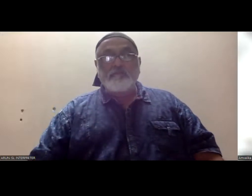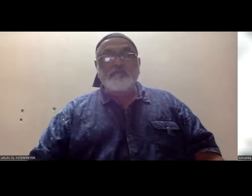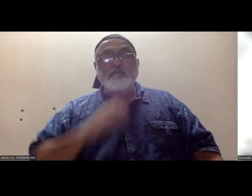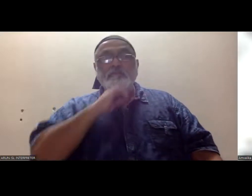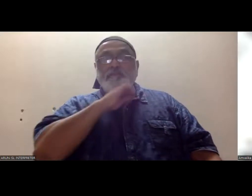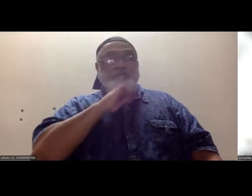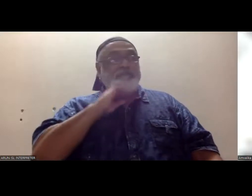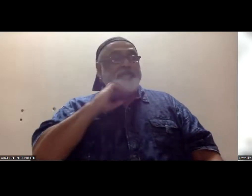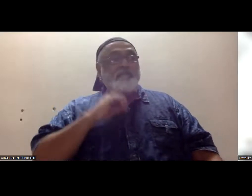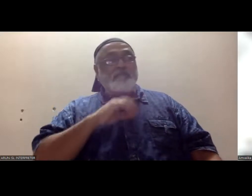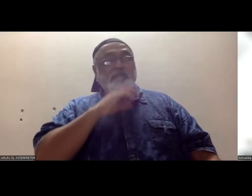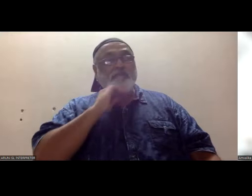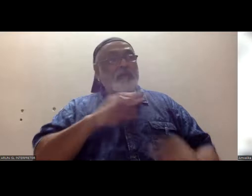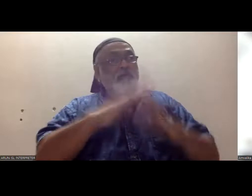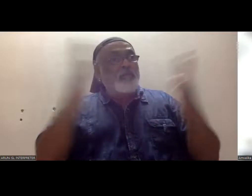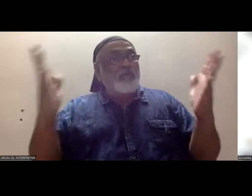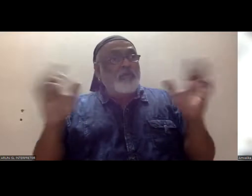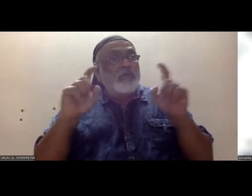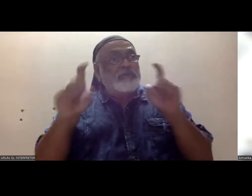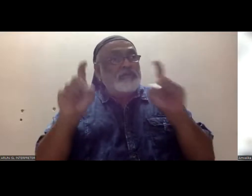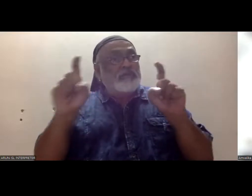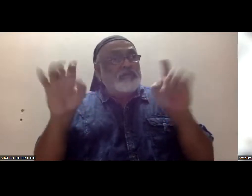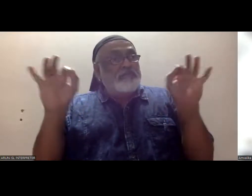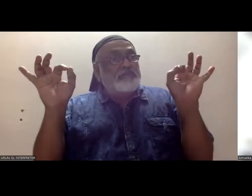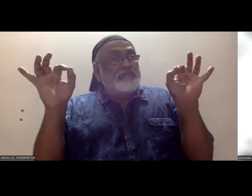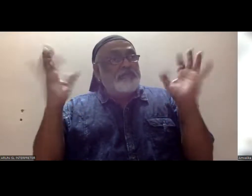Do we have more questions?